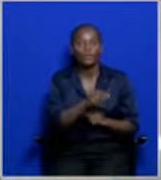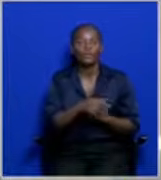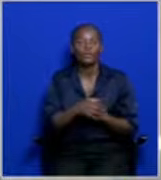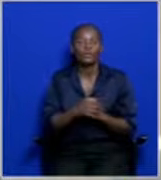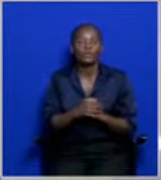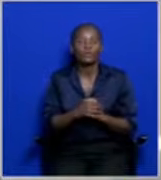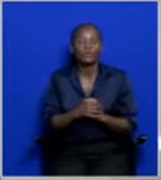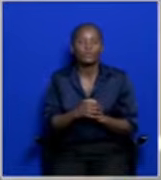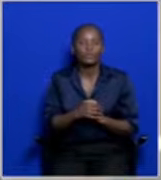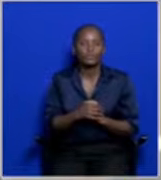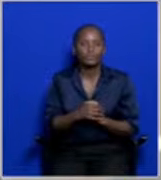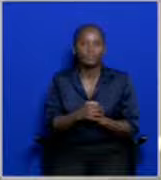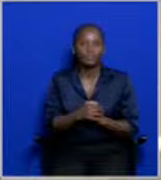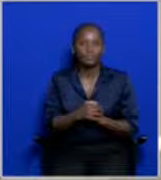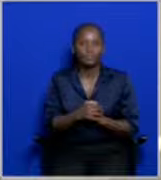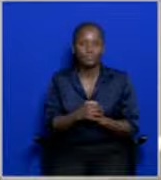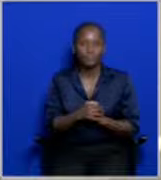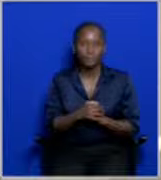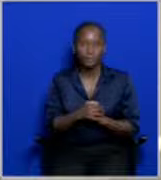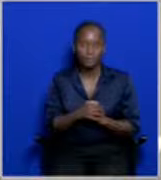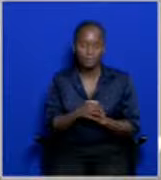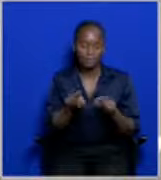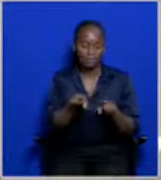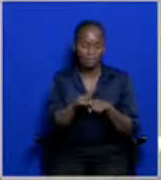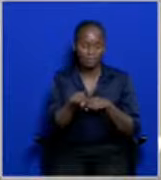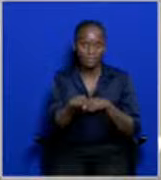61, you sent the